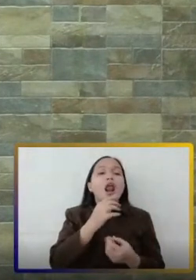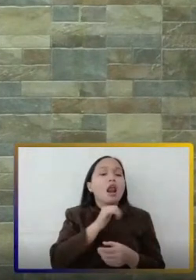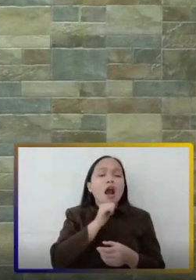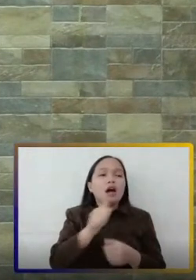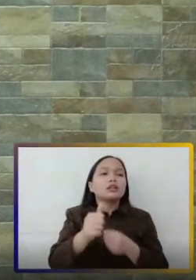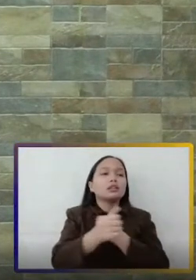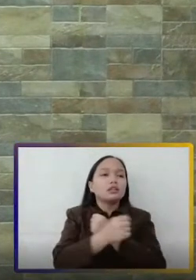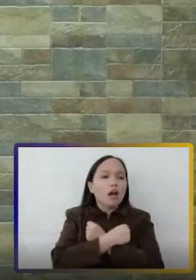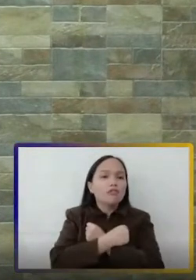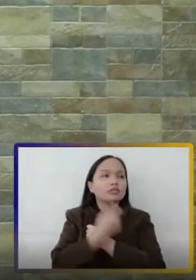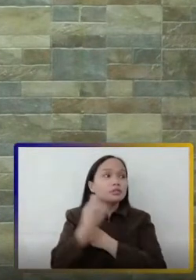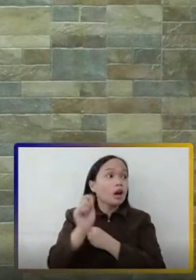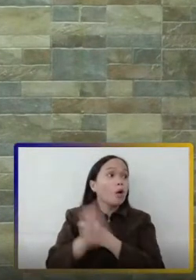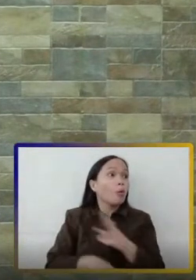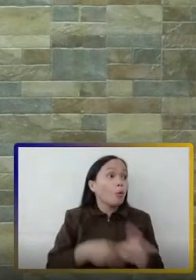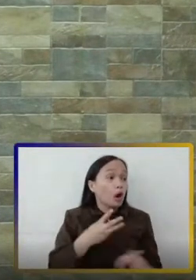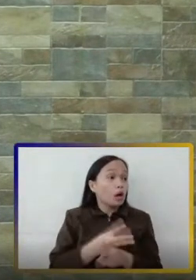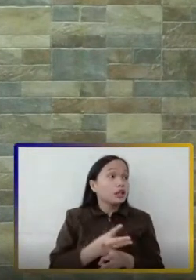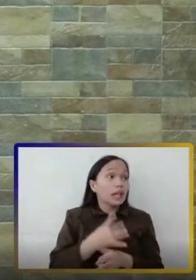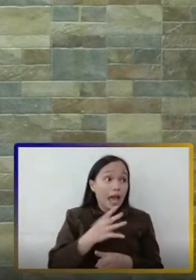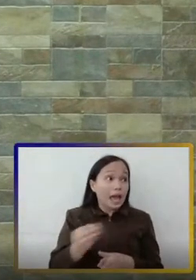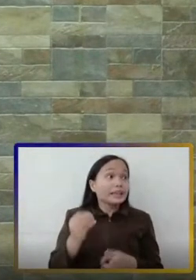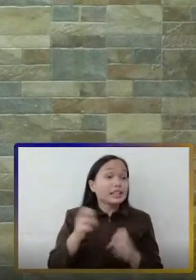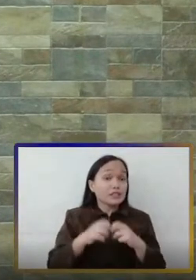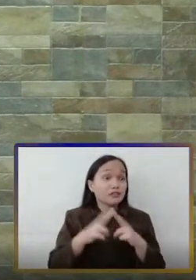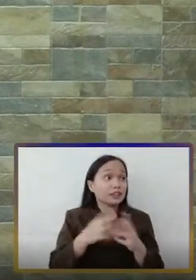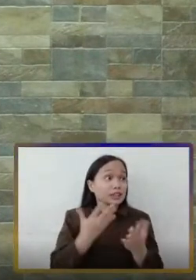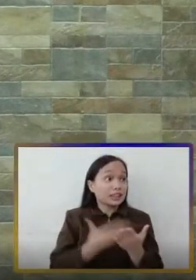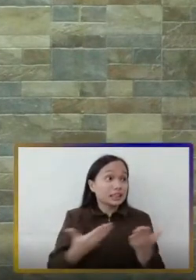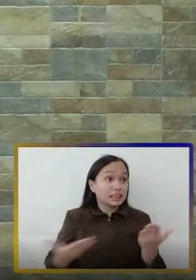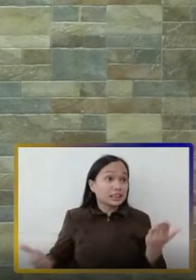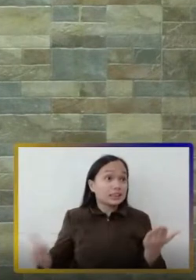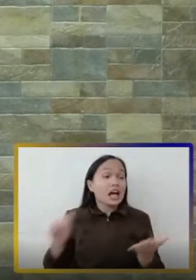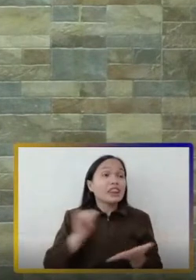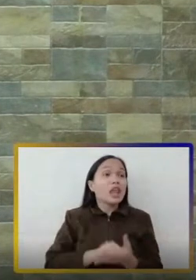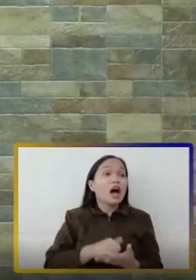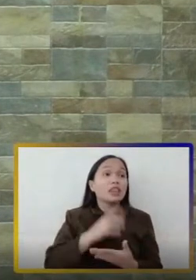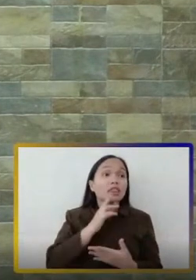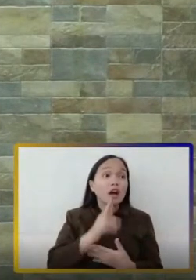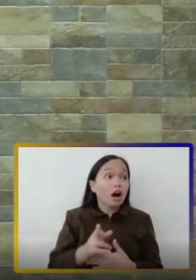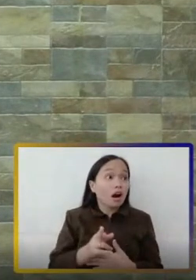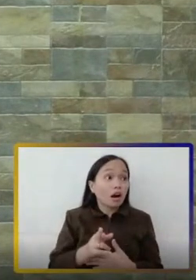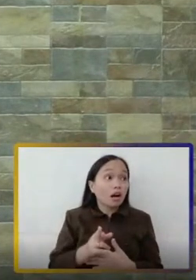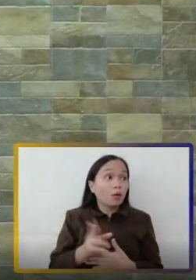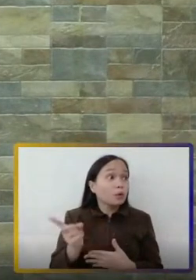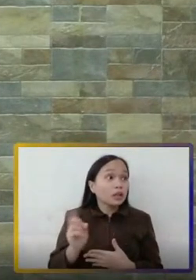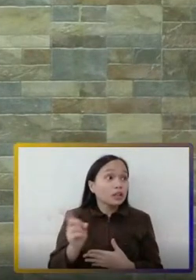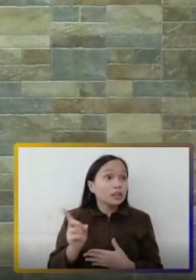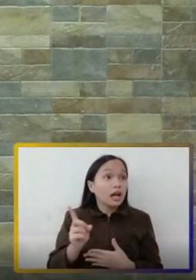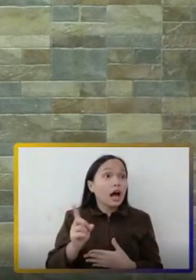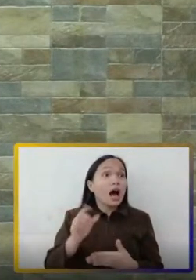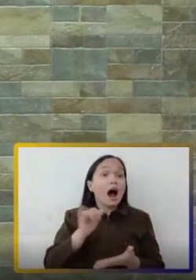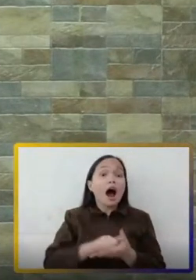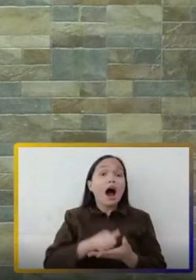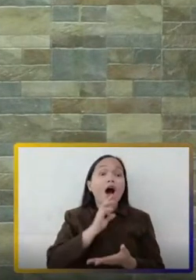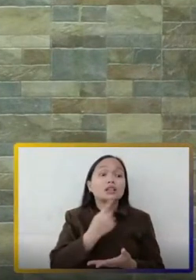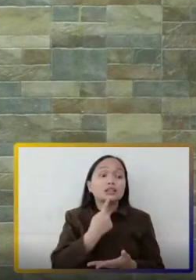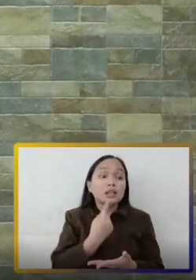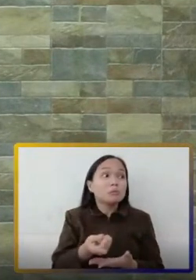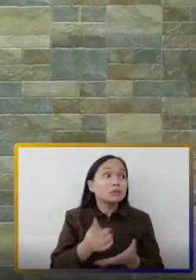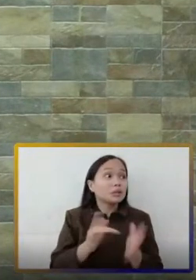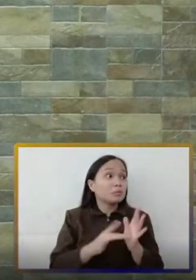system. And also the things that are, of course, as context says.